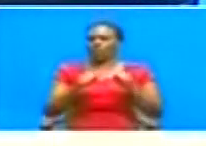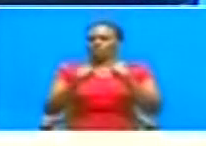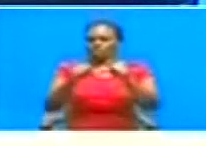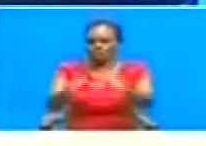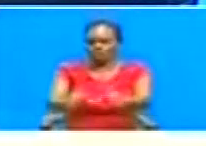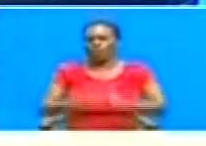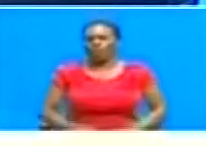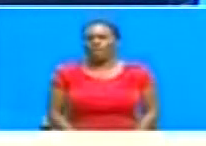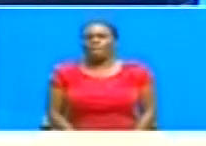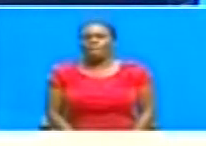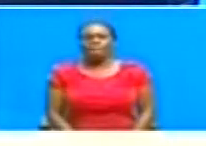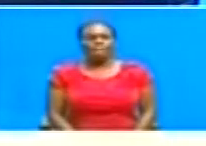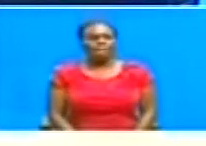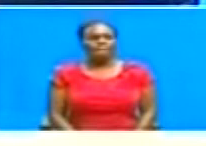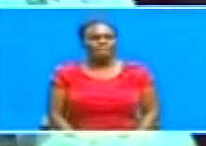political circles.